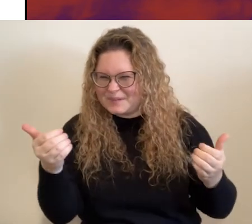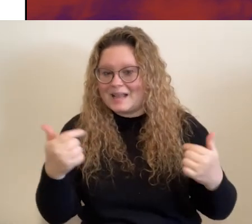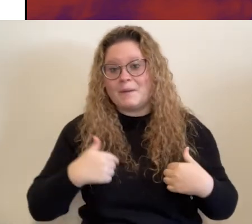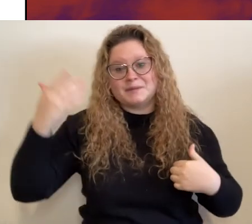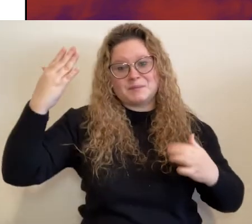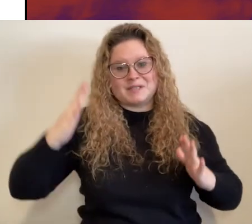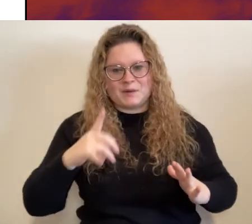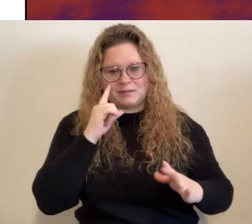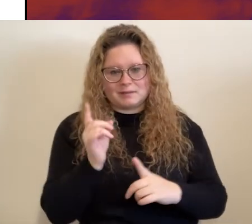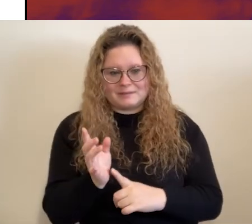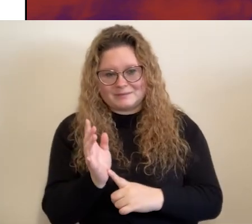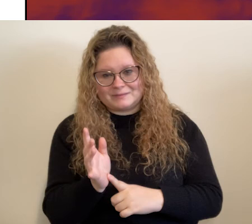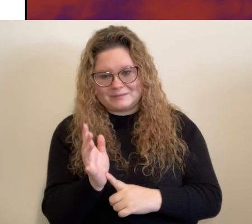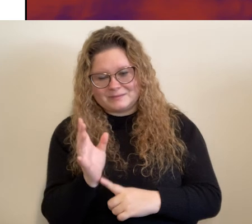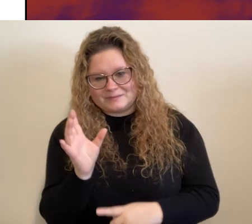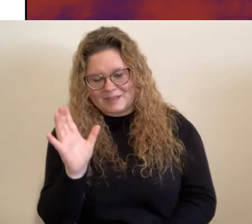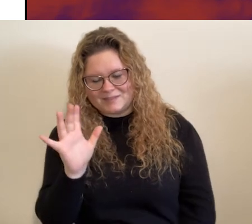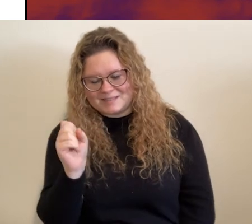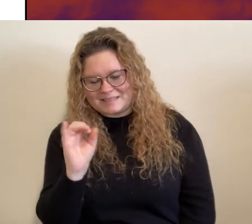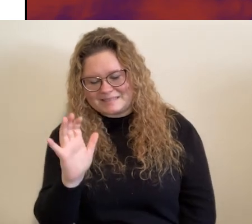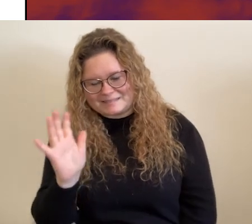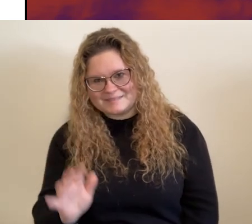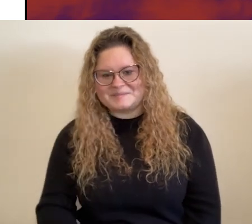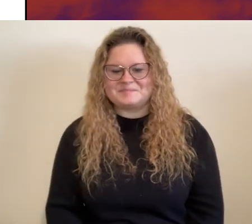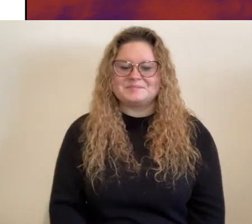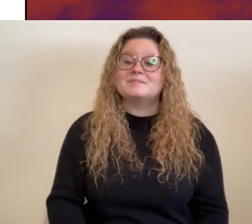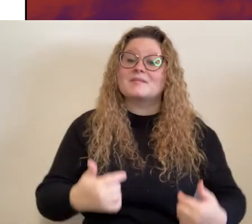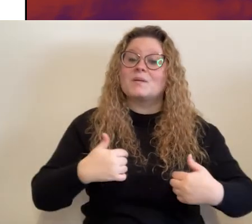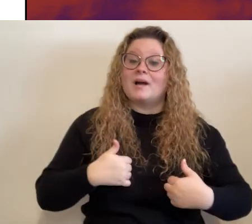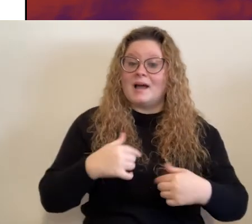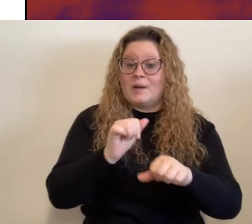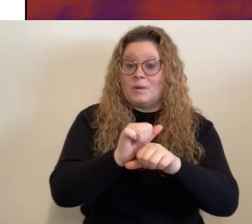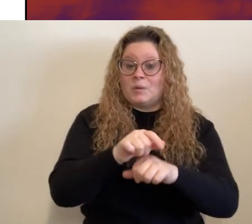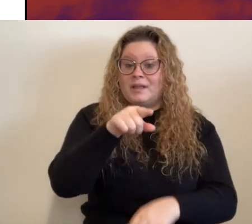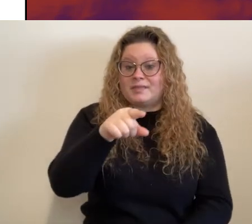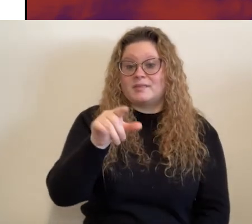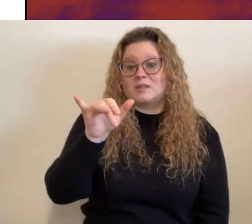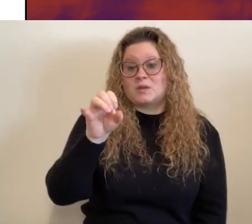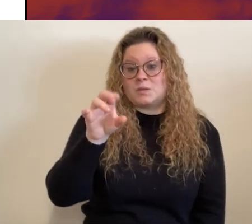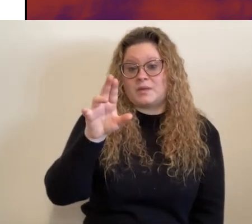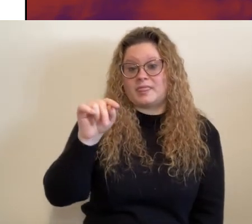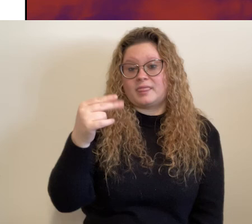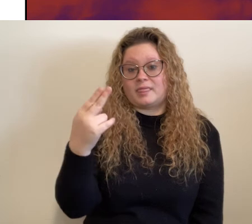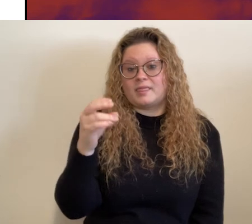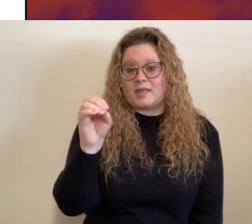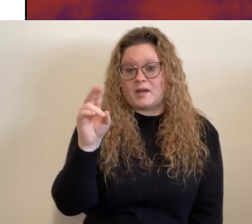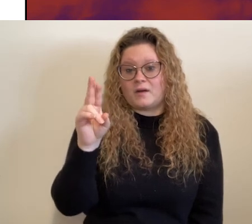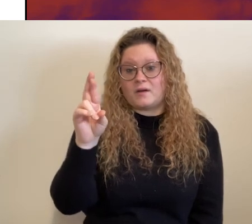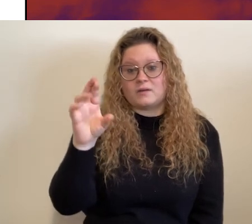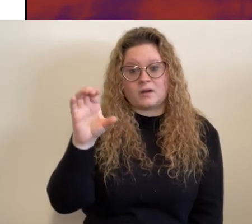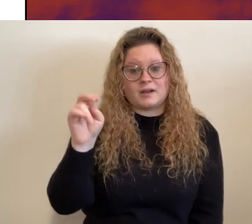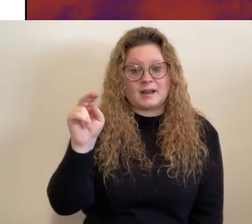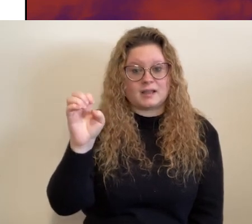so I worked with Youth Art Connection, and they had basic branding with